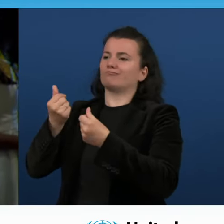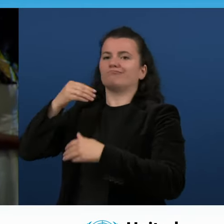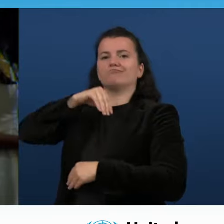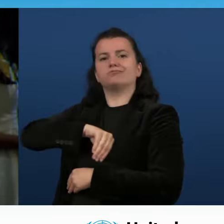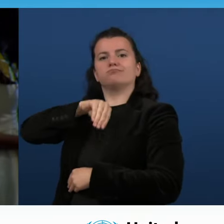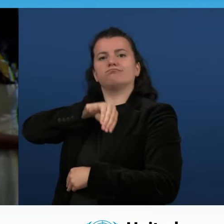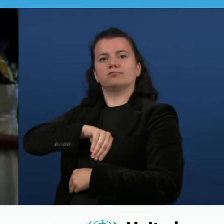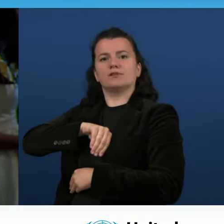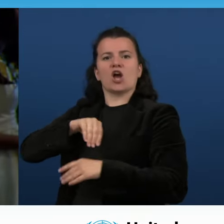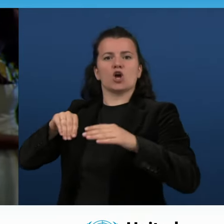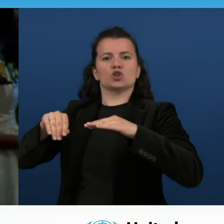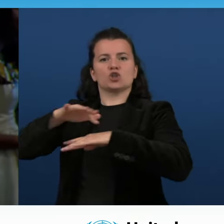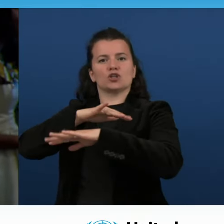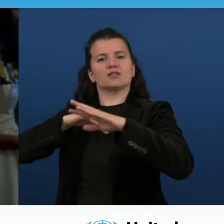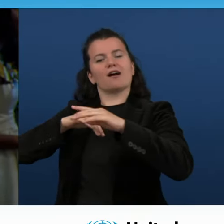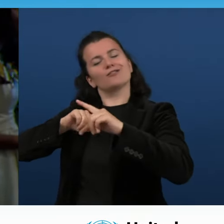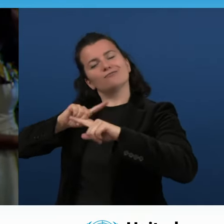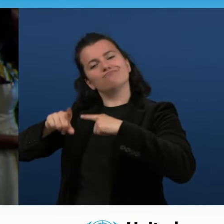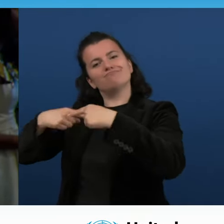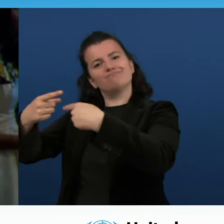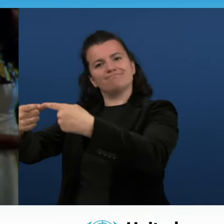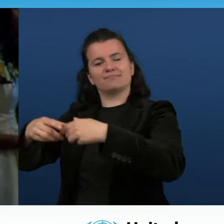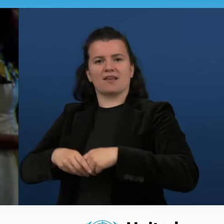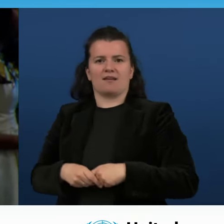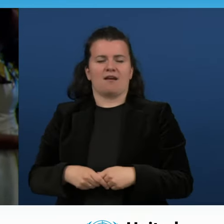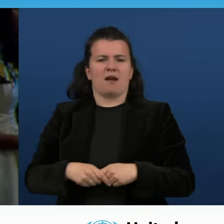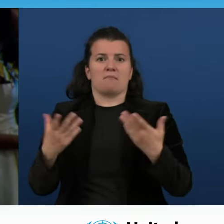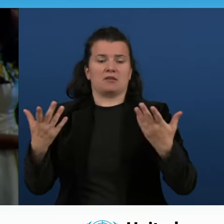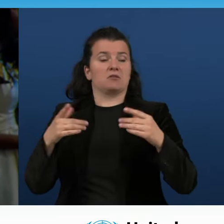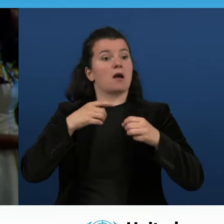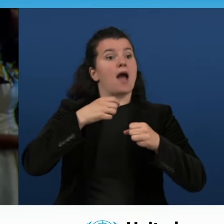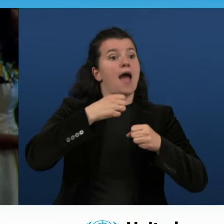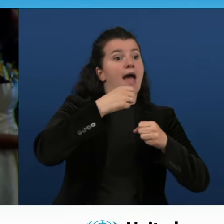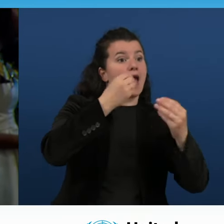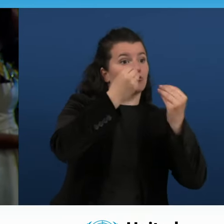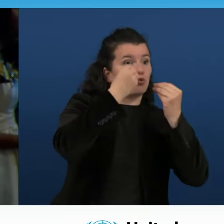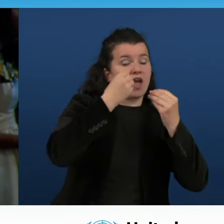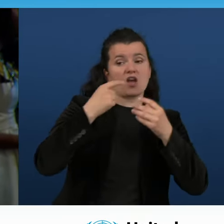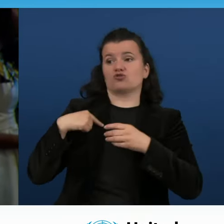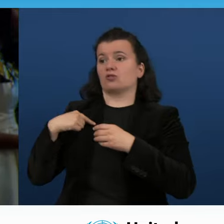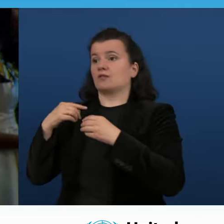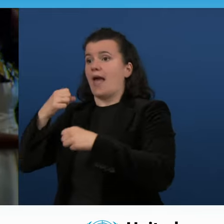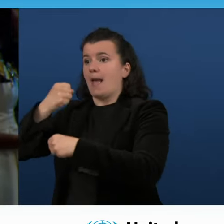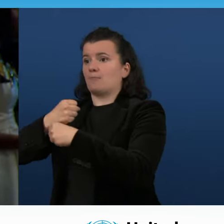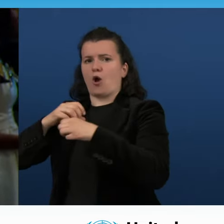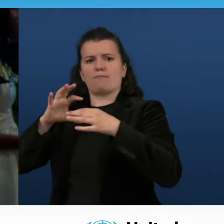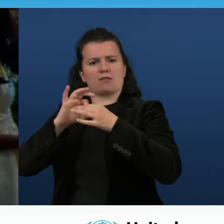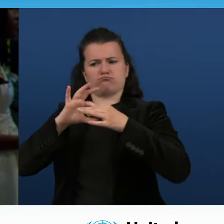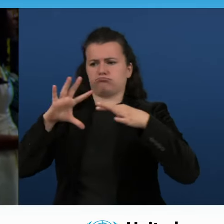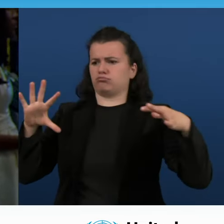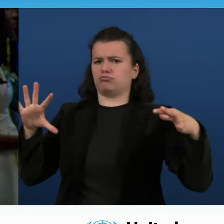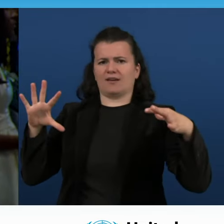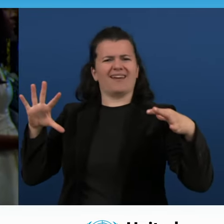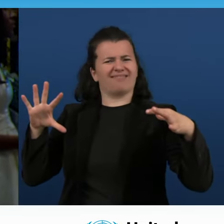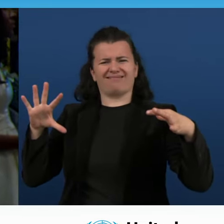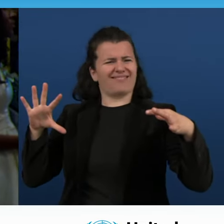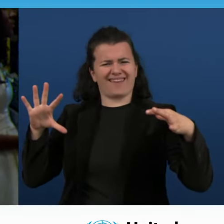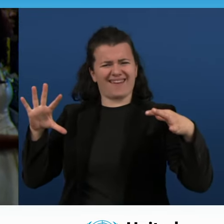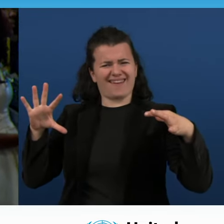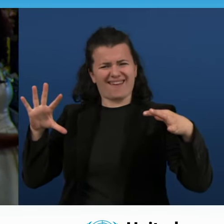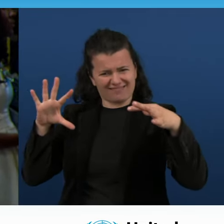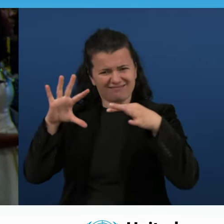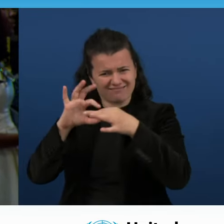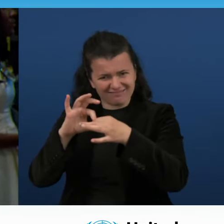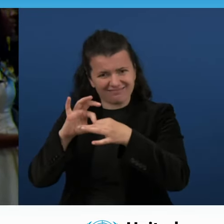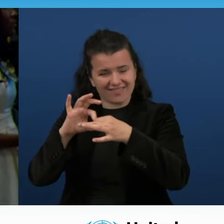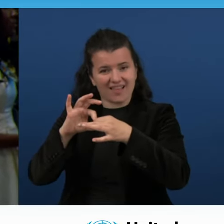separate: education in the classroom, employment in the workforce. Separating the two ignores the reality that opportunity is not